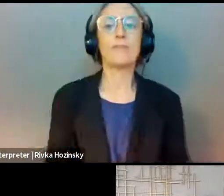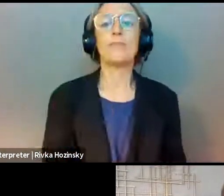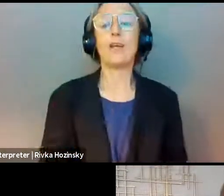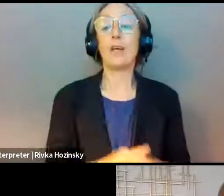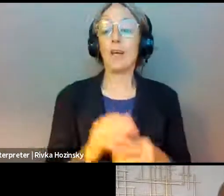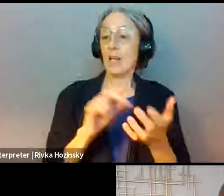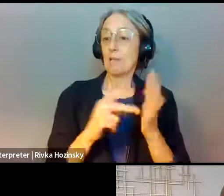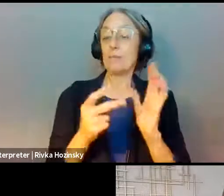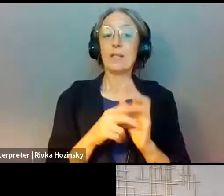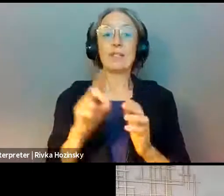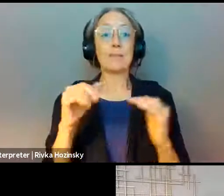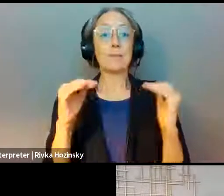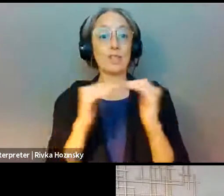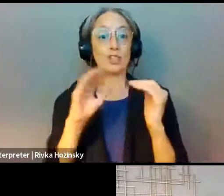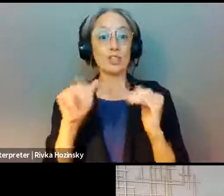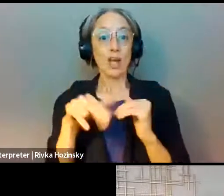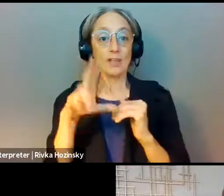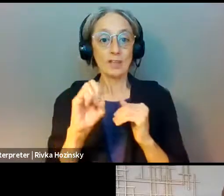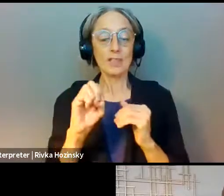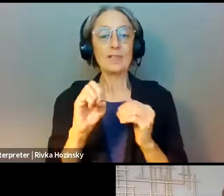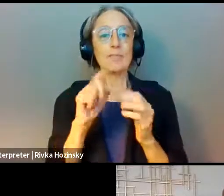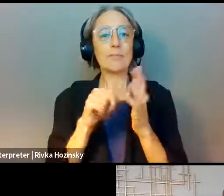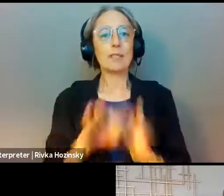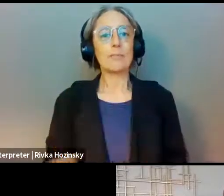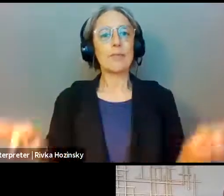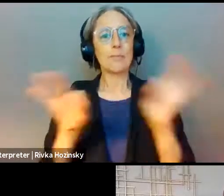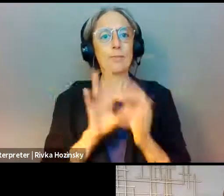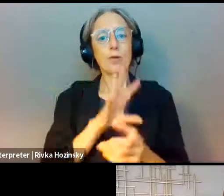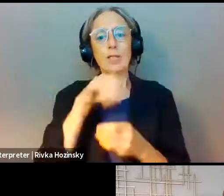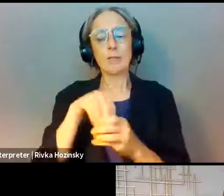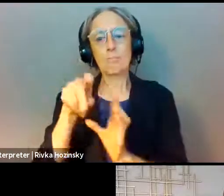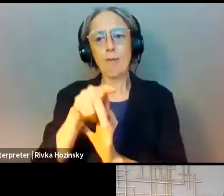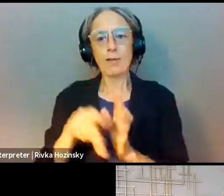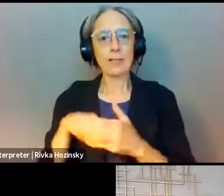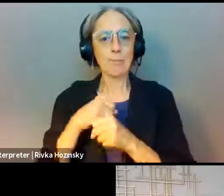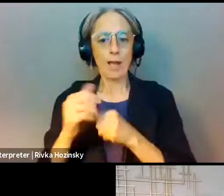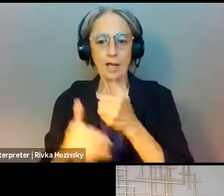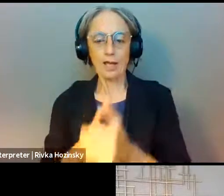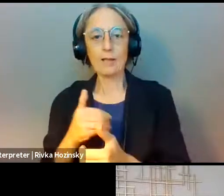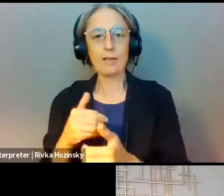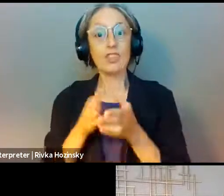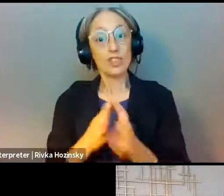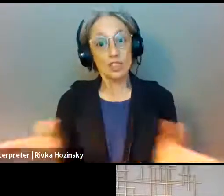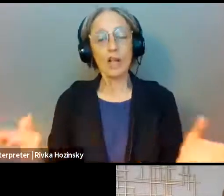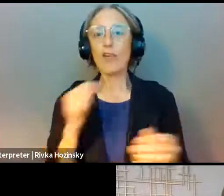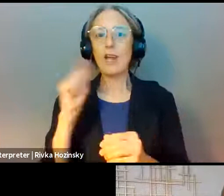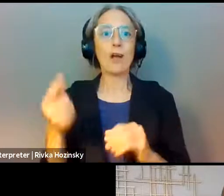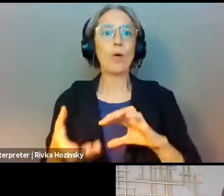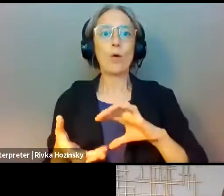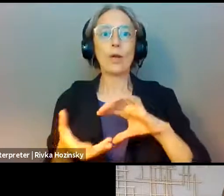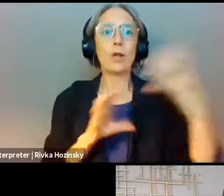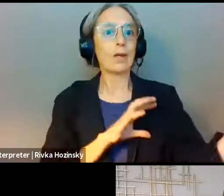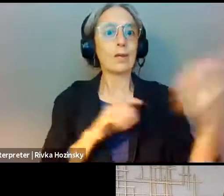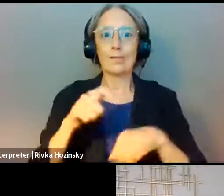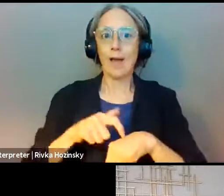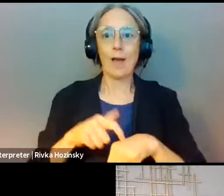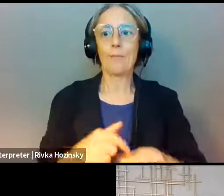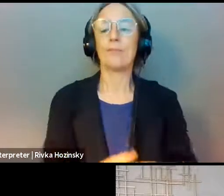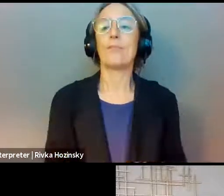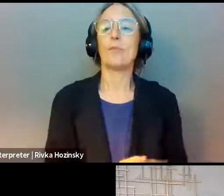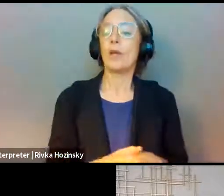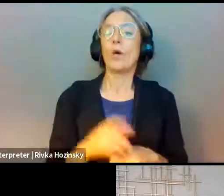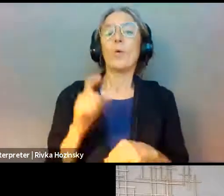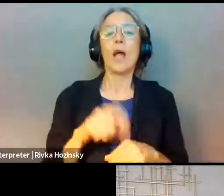is a core component to policymaking as a rule, not only in times of crisis. We need to keep that front of mind as we mark